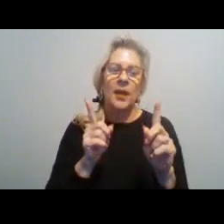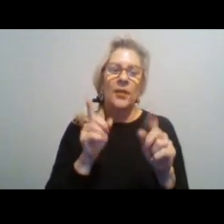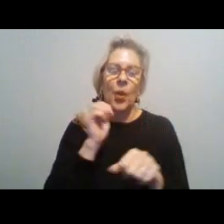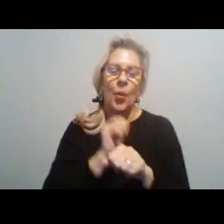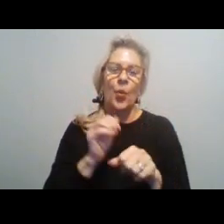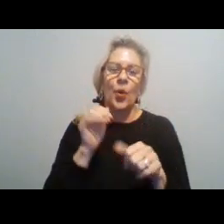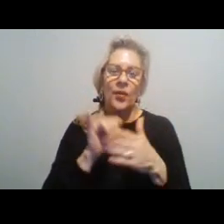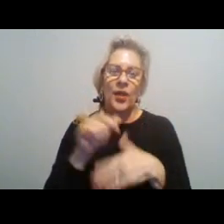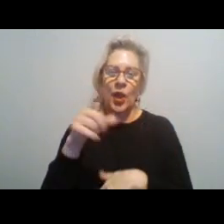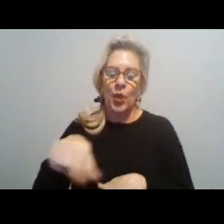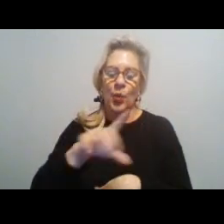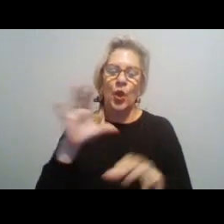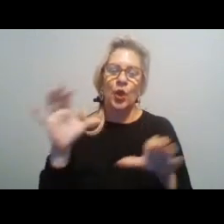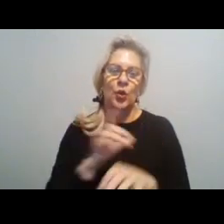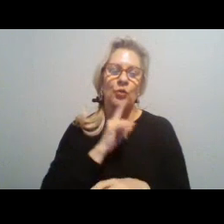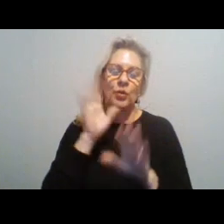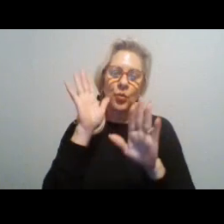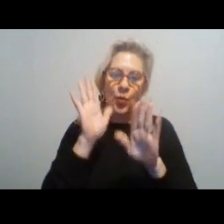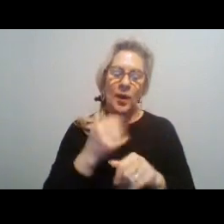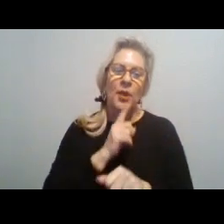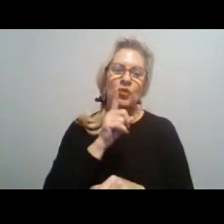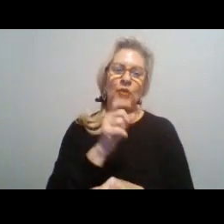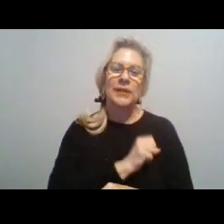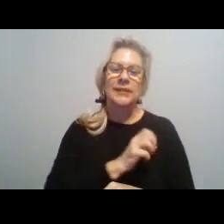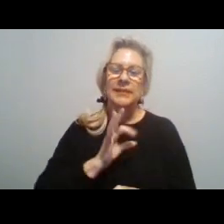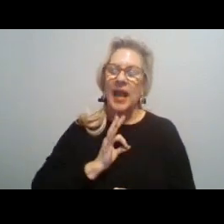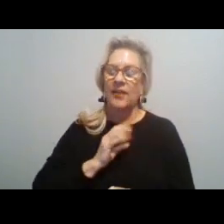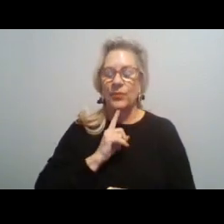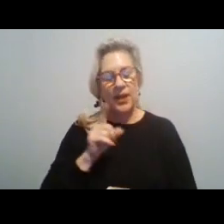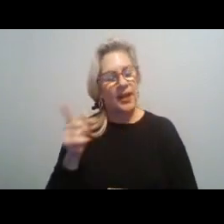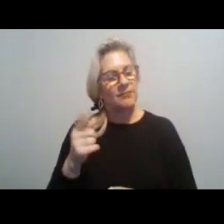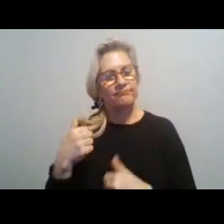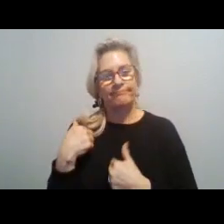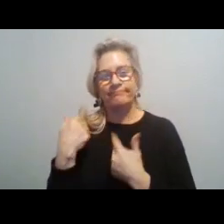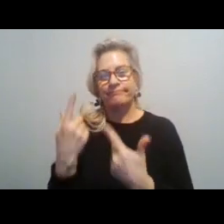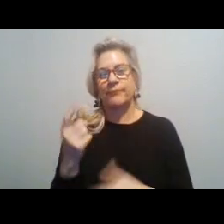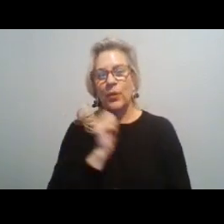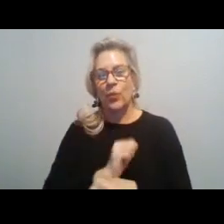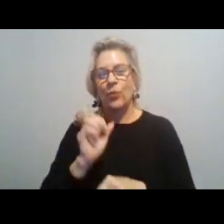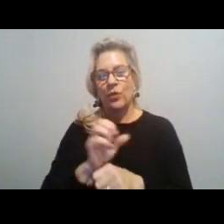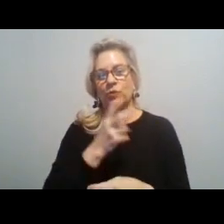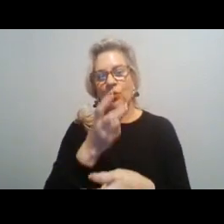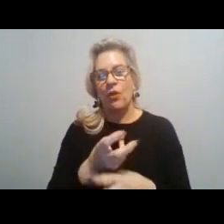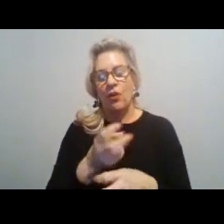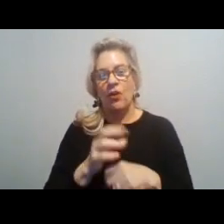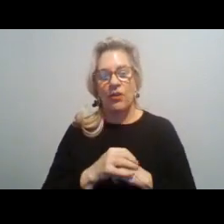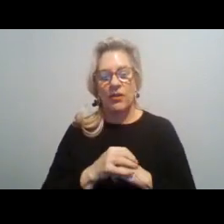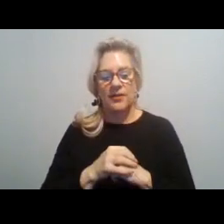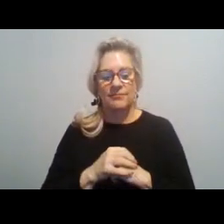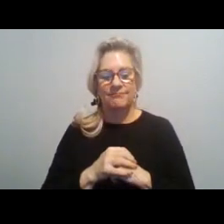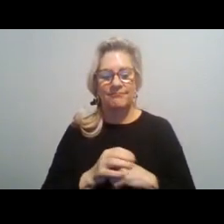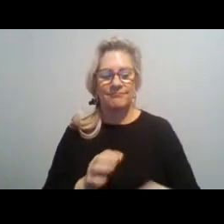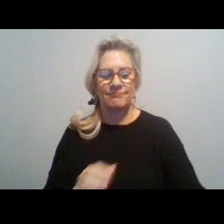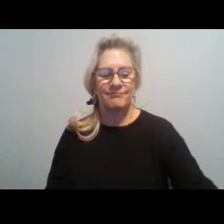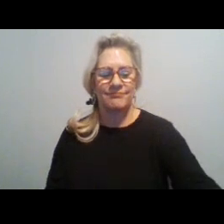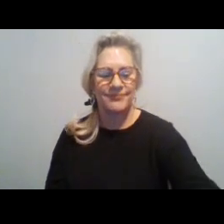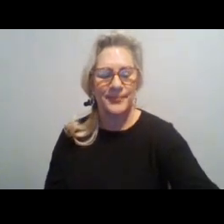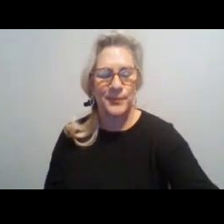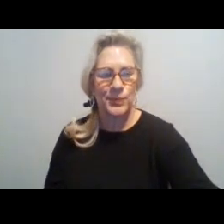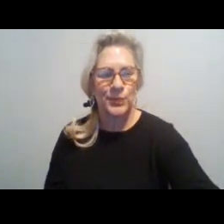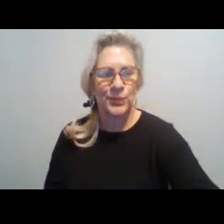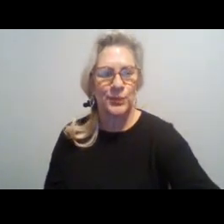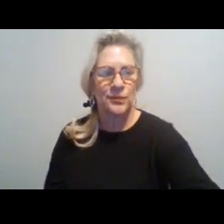doing is just tremendous to make sure that the staff that work so hard with these agencies put together something and they don't make it, the disappointment